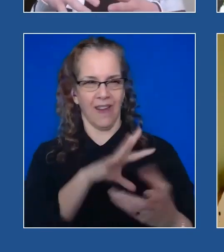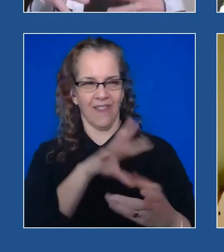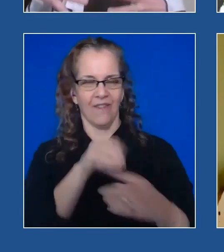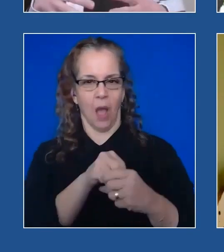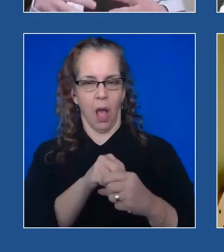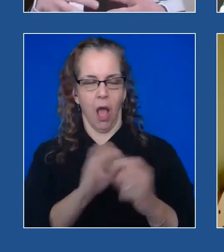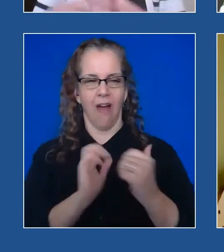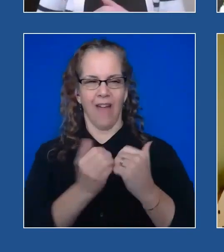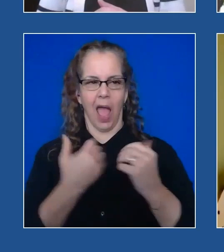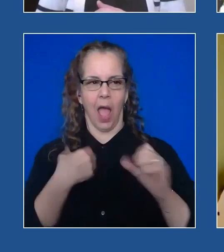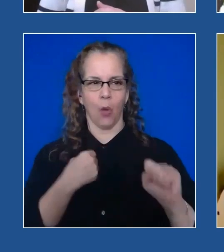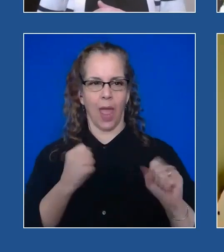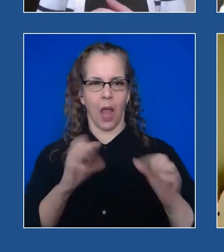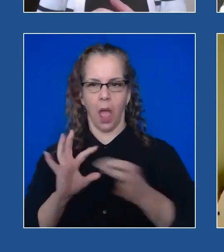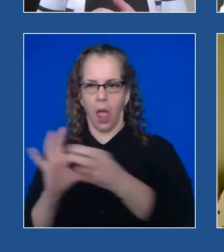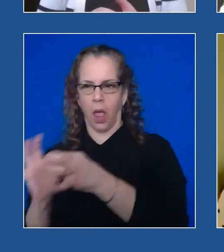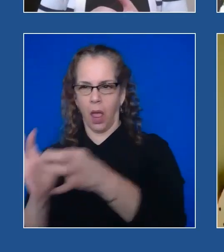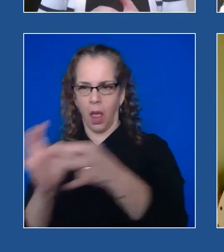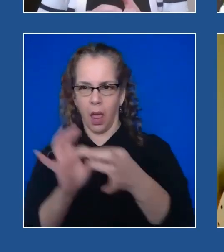so that it works most efficiently.